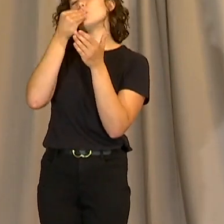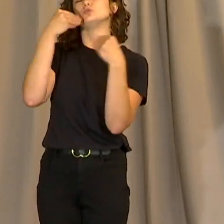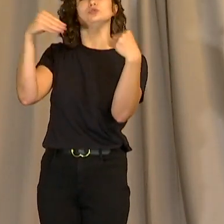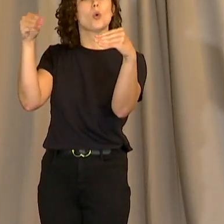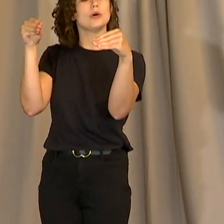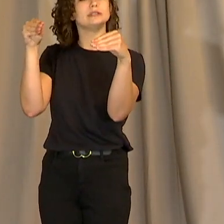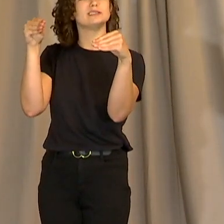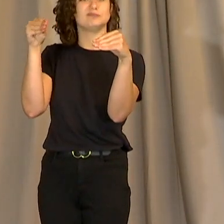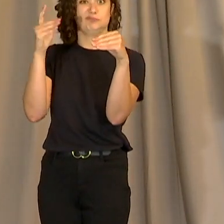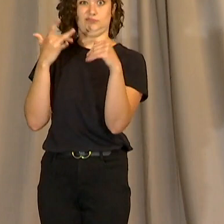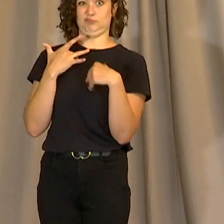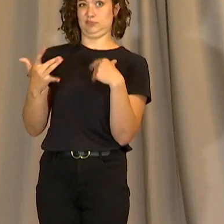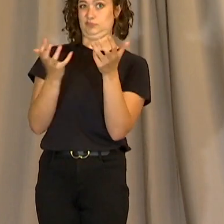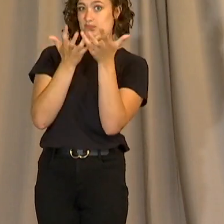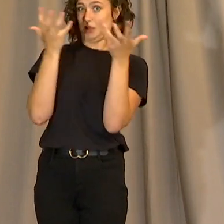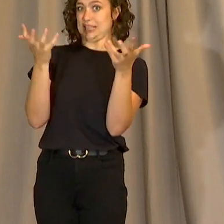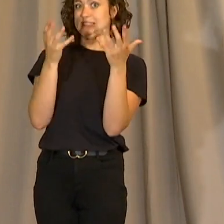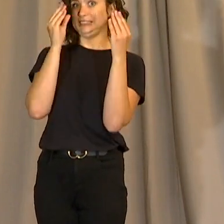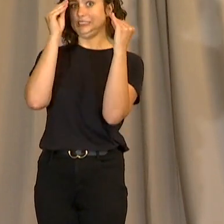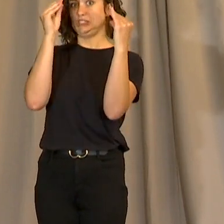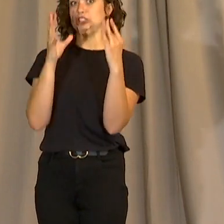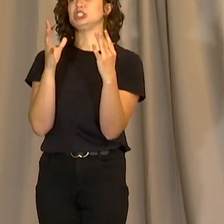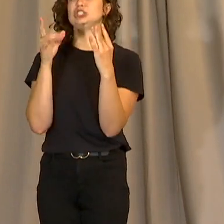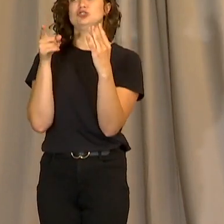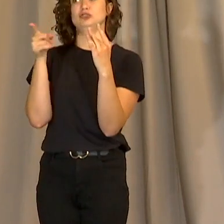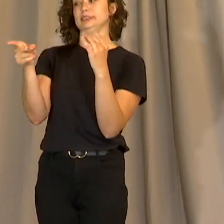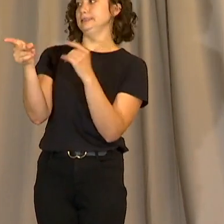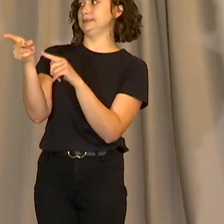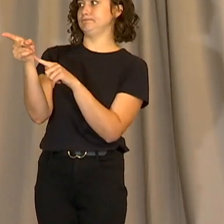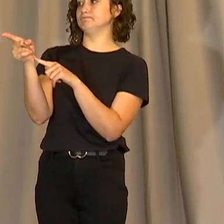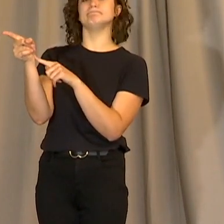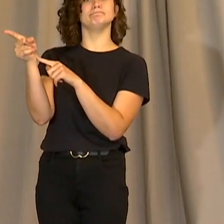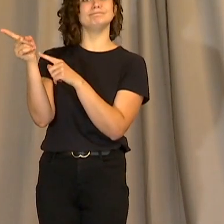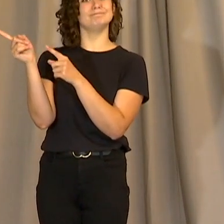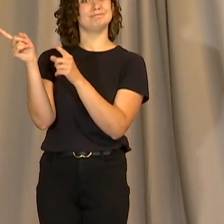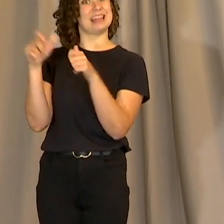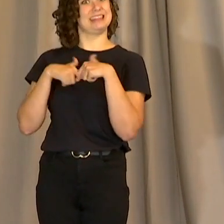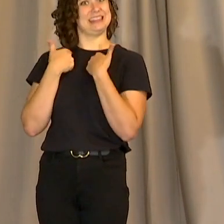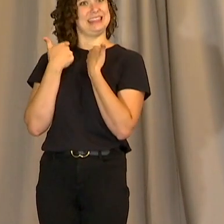that they teach in. And so on your way home, stop at the grocery store, go to